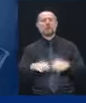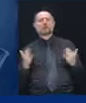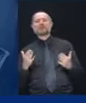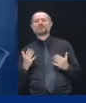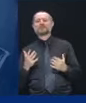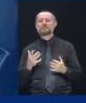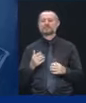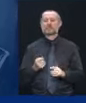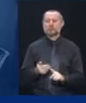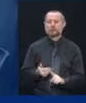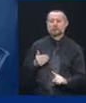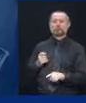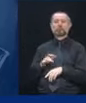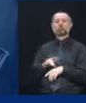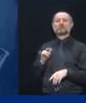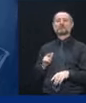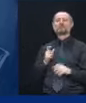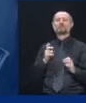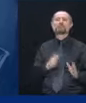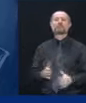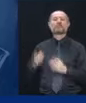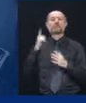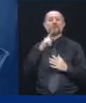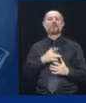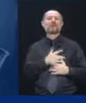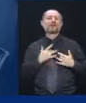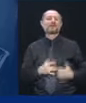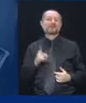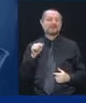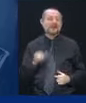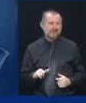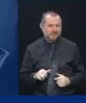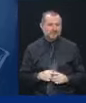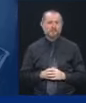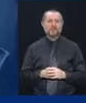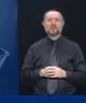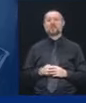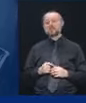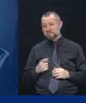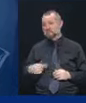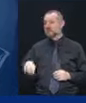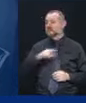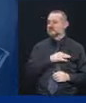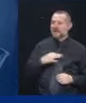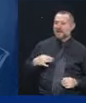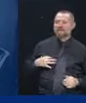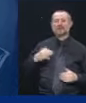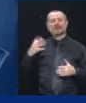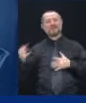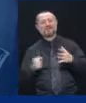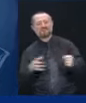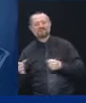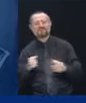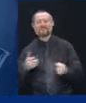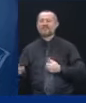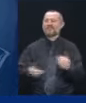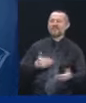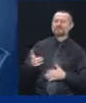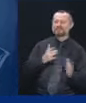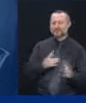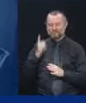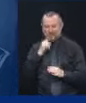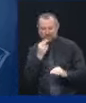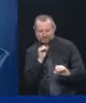days earlier so they can be ready for Valentine's Day, get the staff oriented, get supplies into the